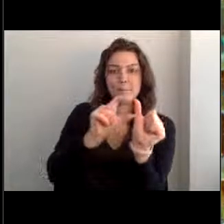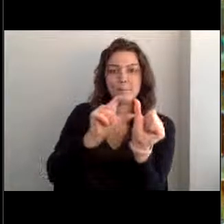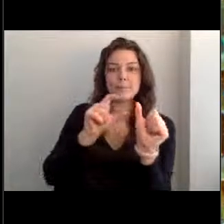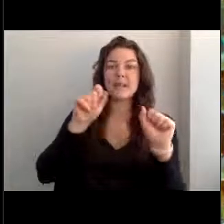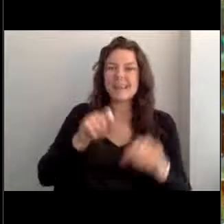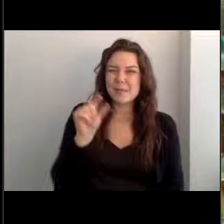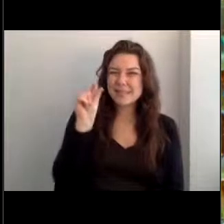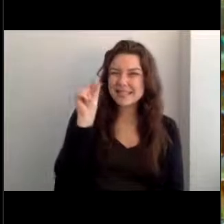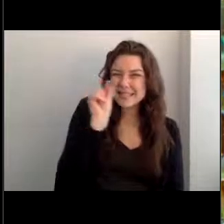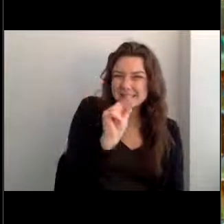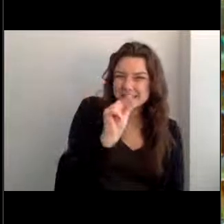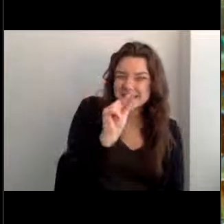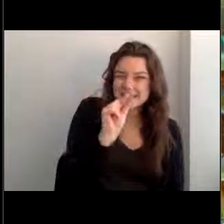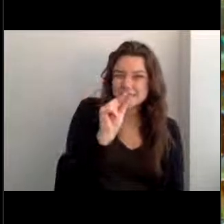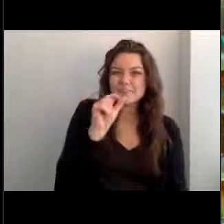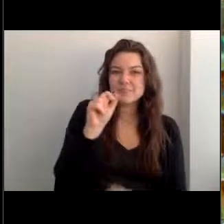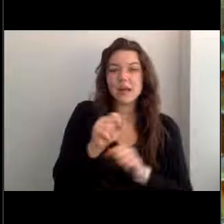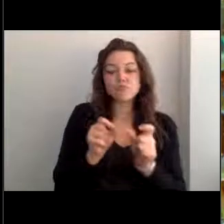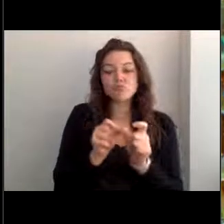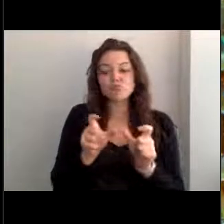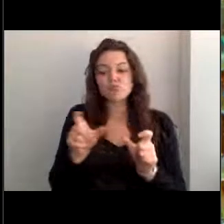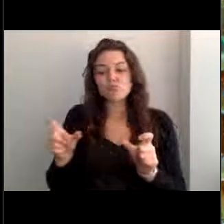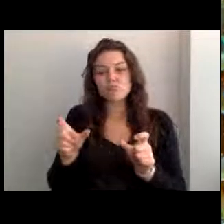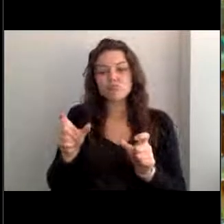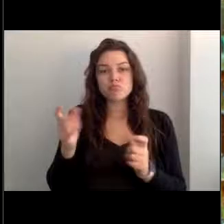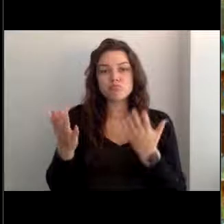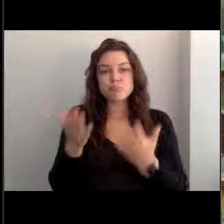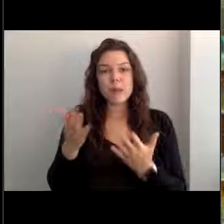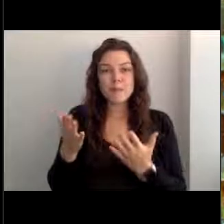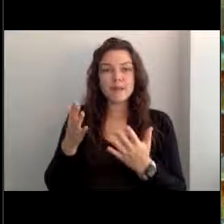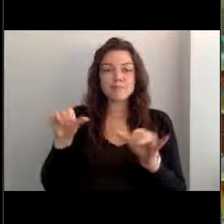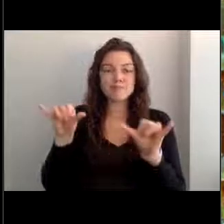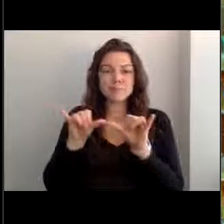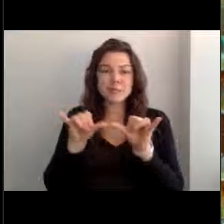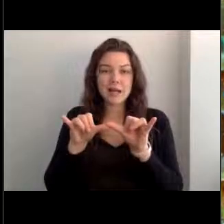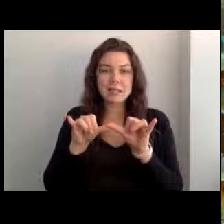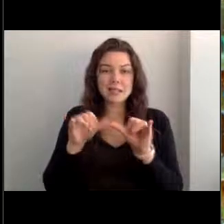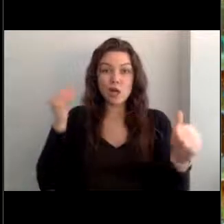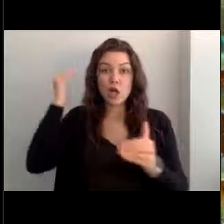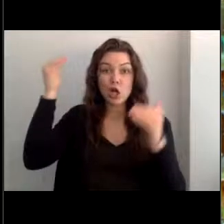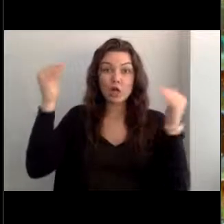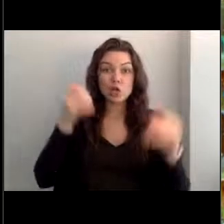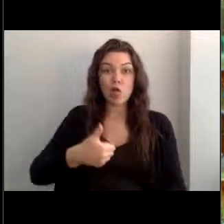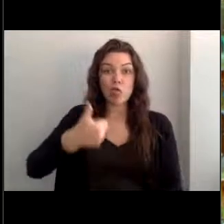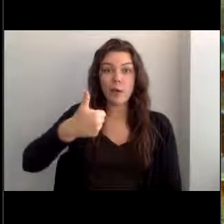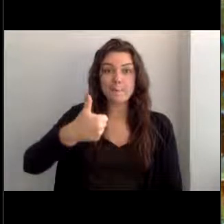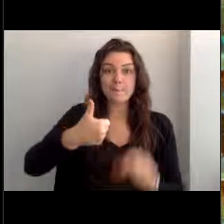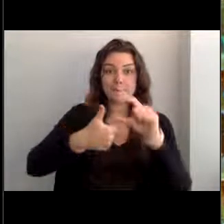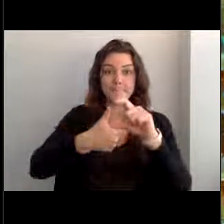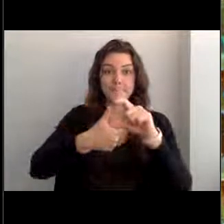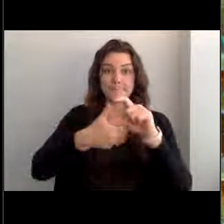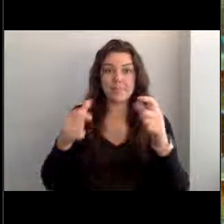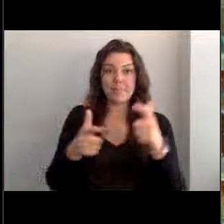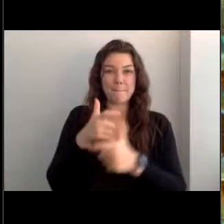really tiny and get up to about the size of maybe an adult thumbnail or so, or adult thumb at their biggest size.